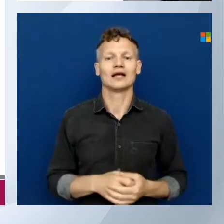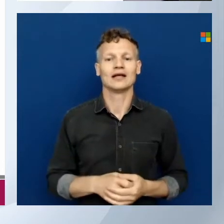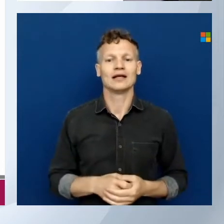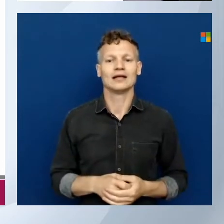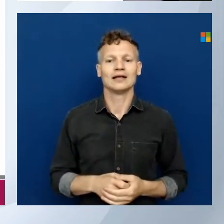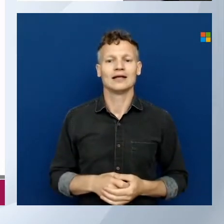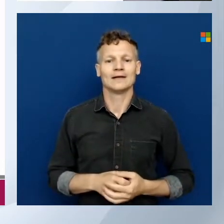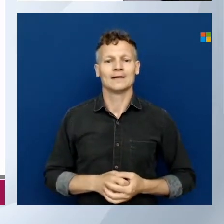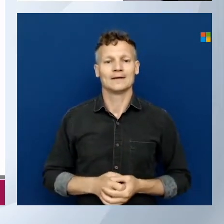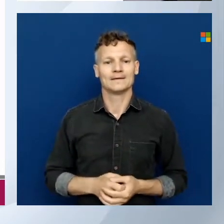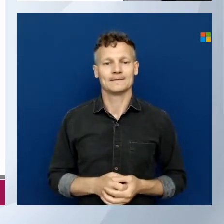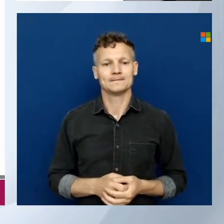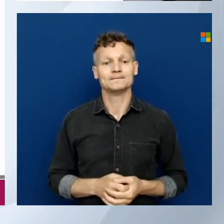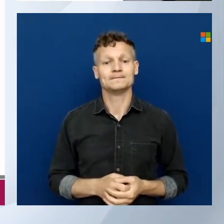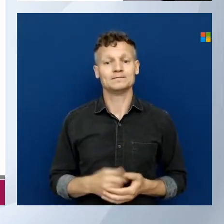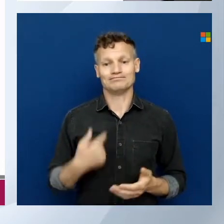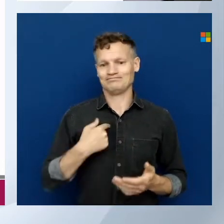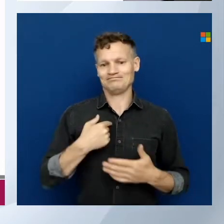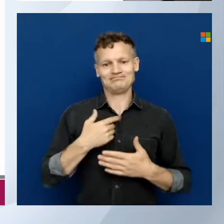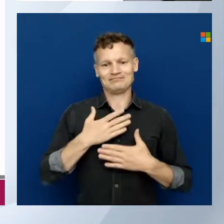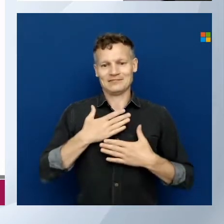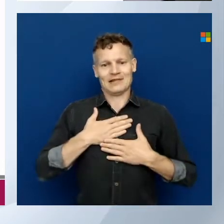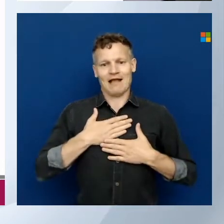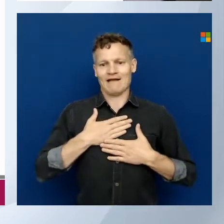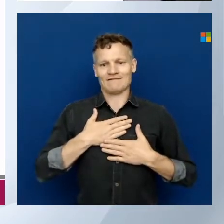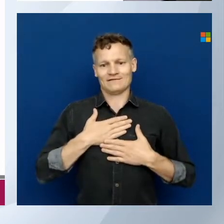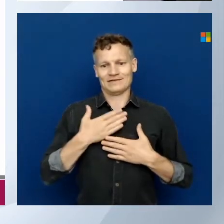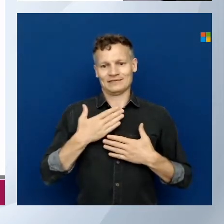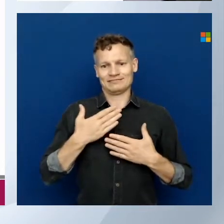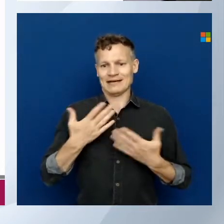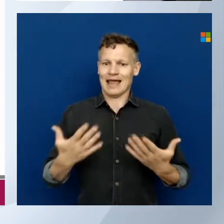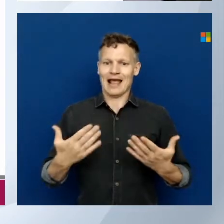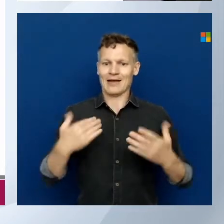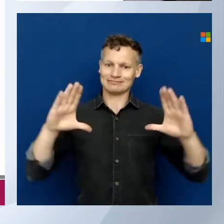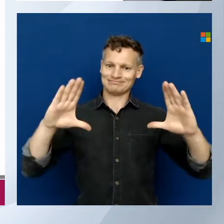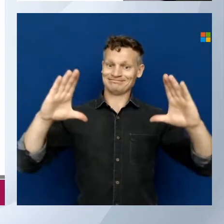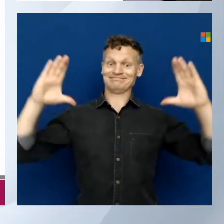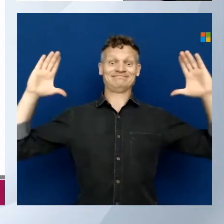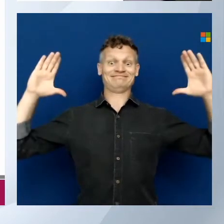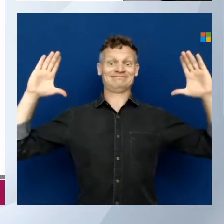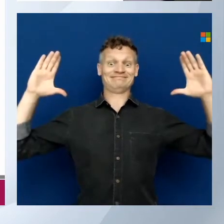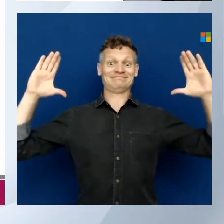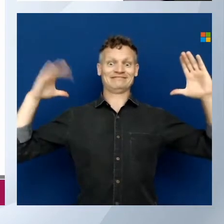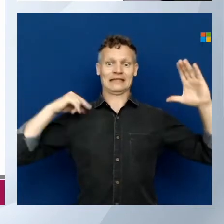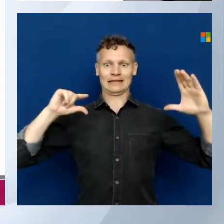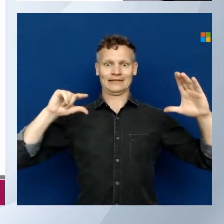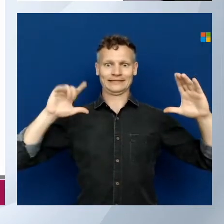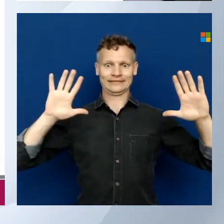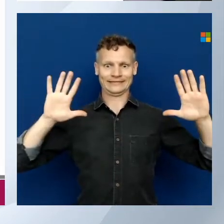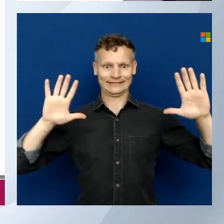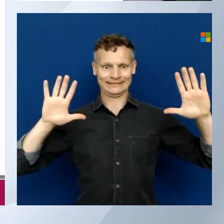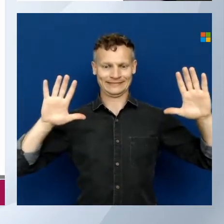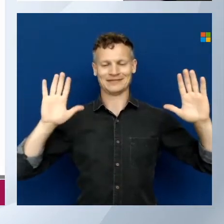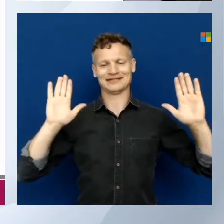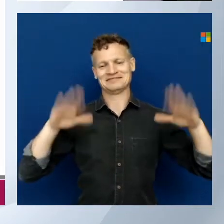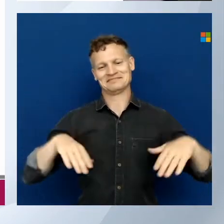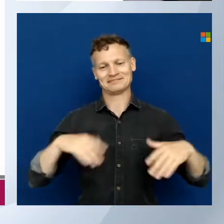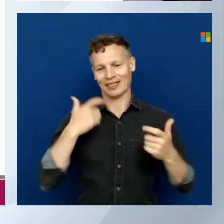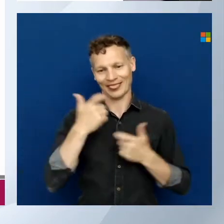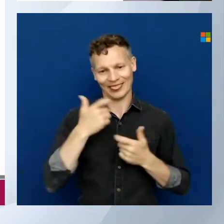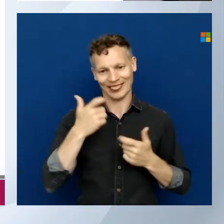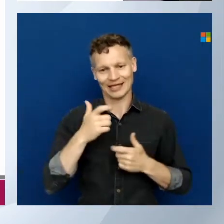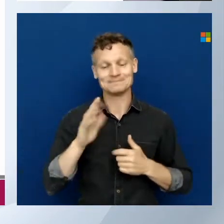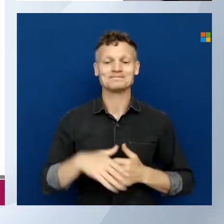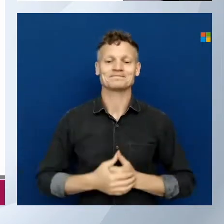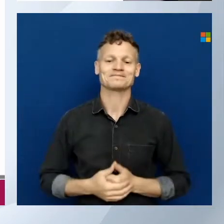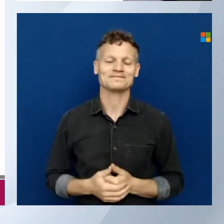I love being in the spotlight. So back to Windows Virtual Desktop. In this case, in my demos, I wanted to provision a host pool,